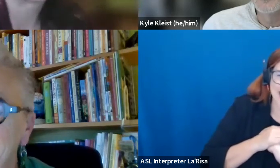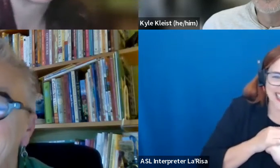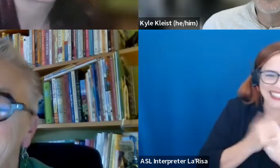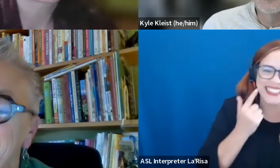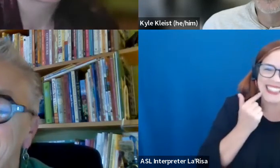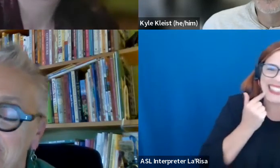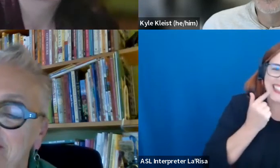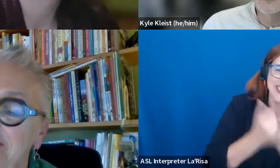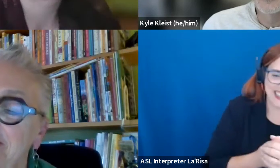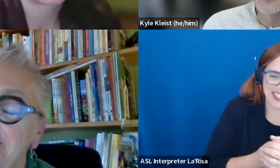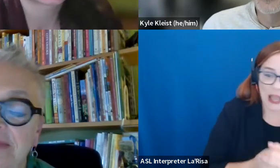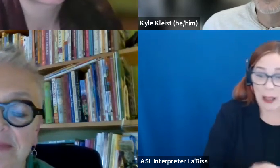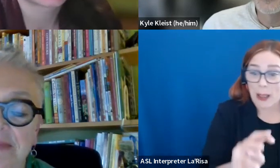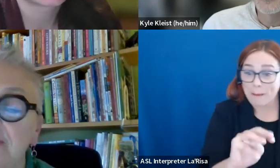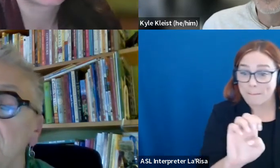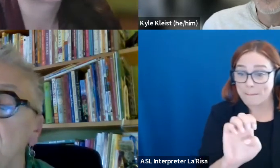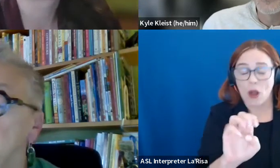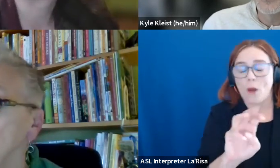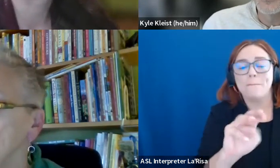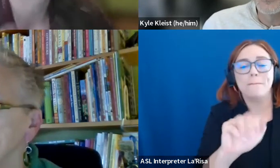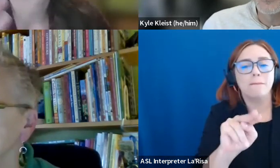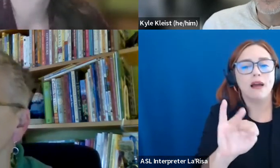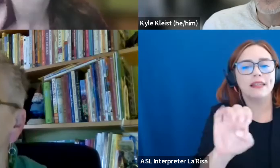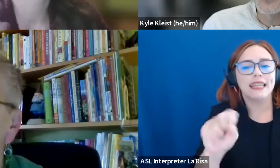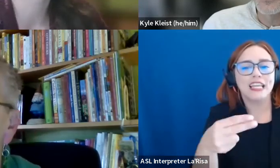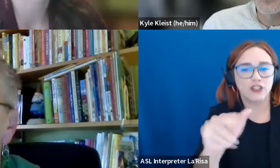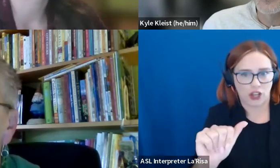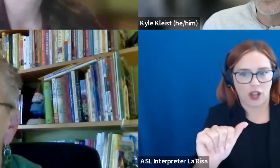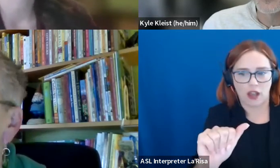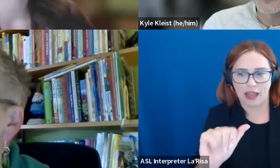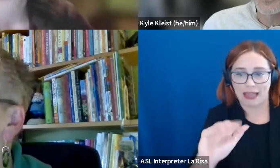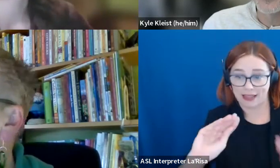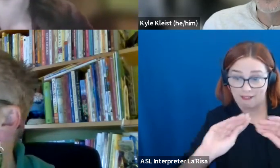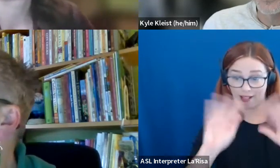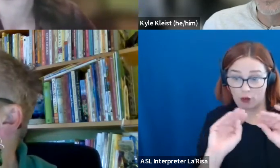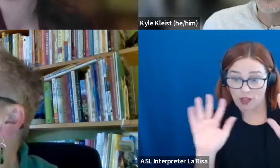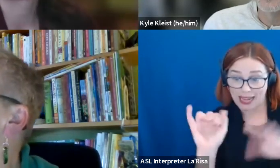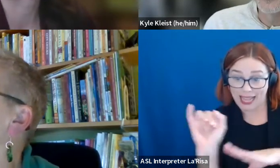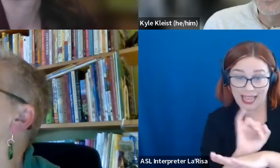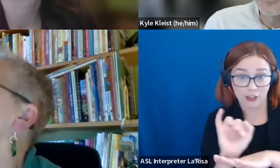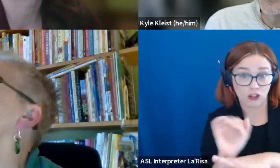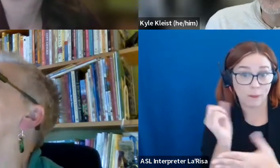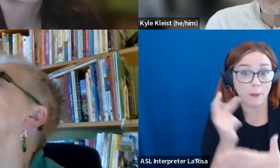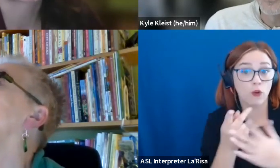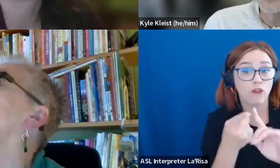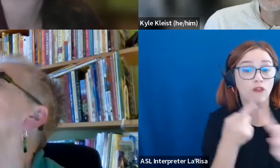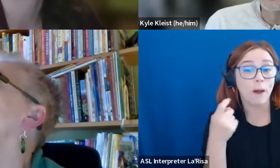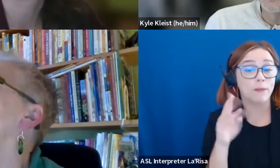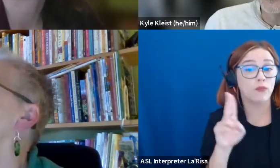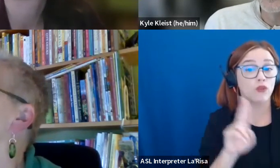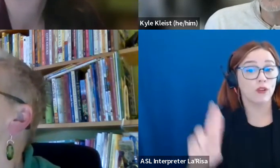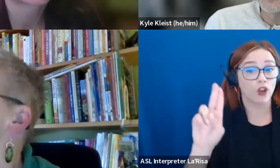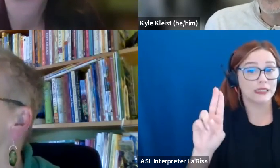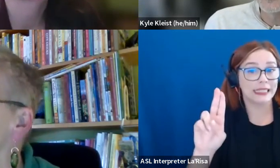quickly, Manisha had clarified that internships that are approved by the university can give credit and depends on